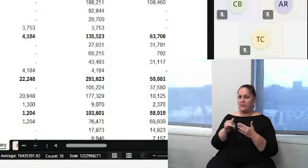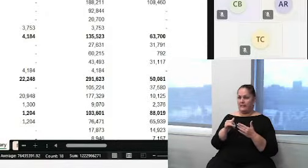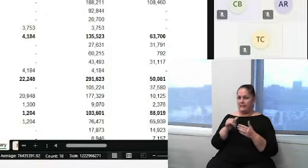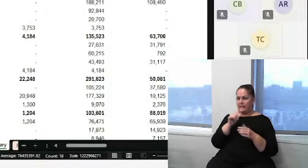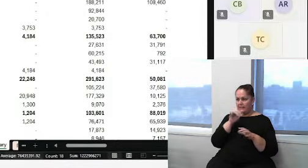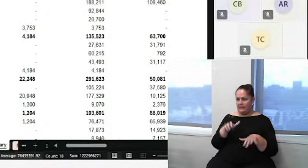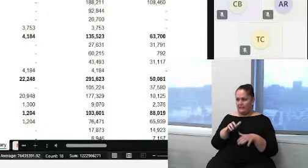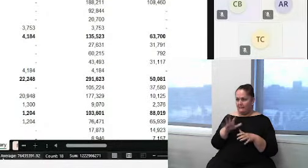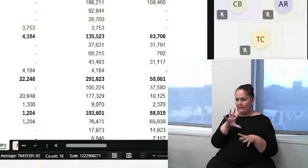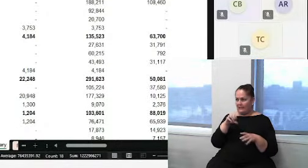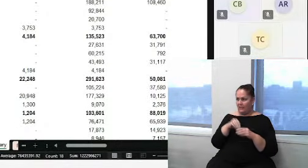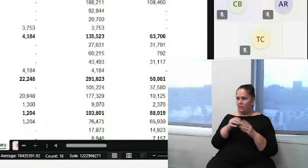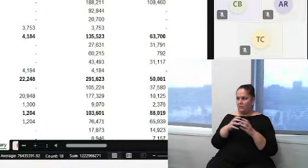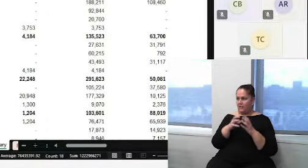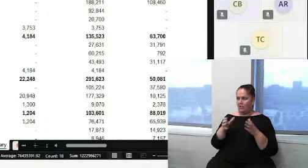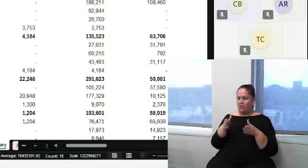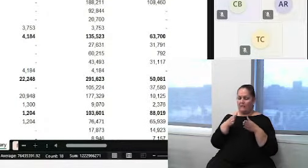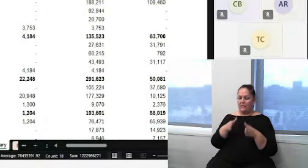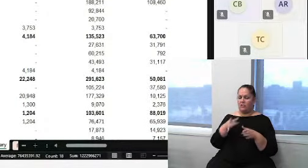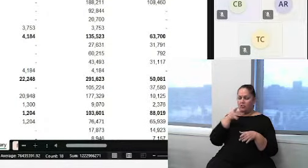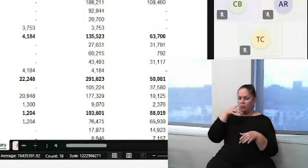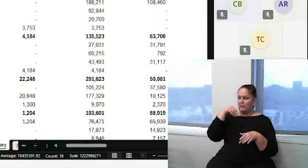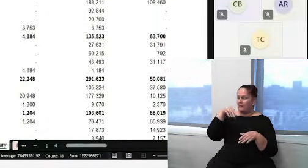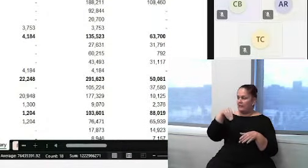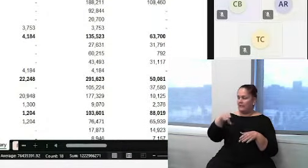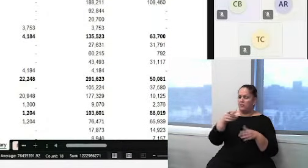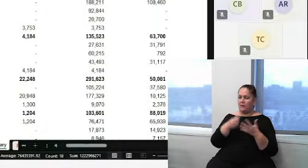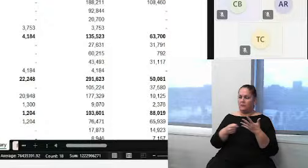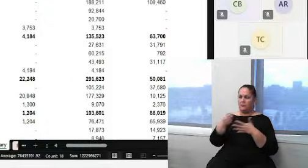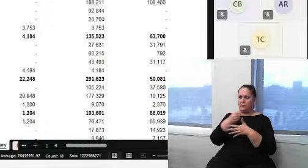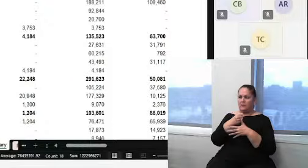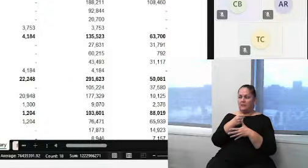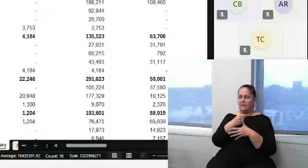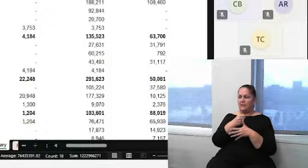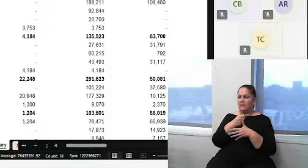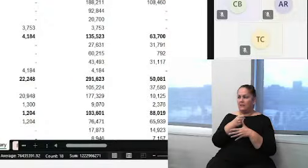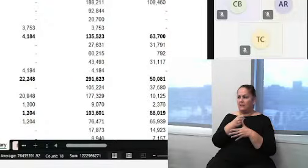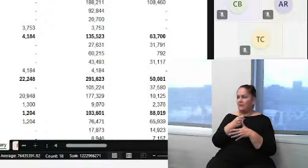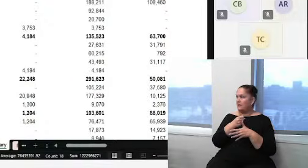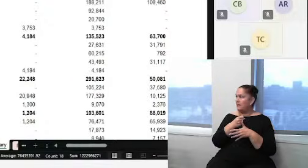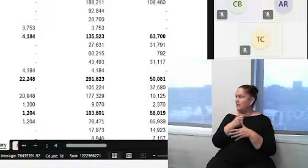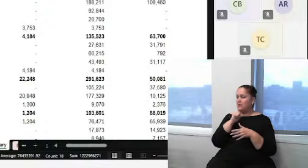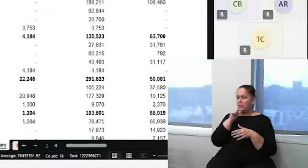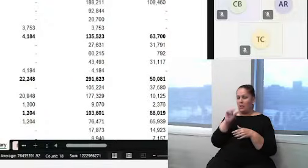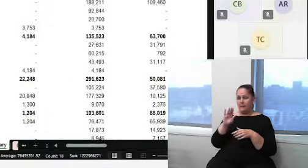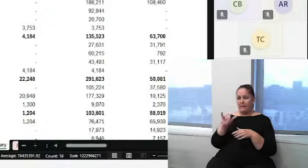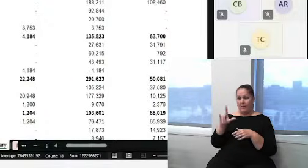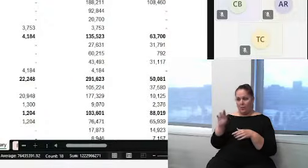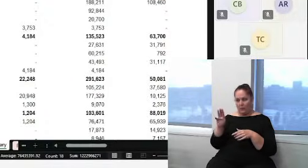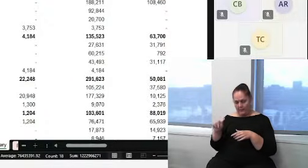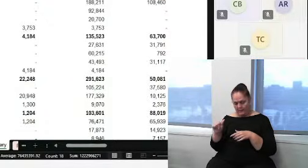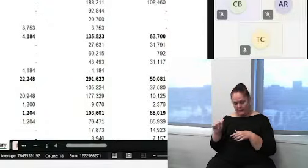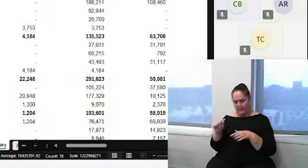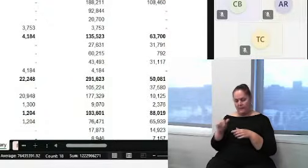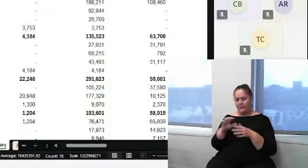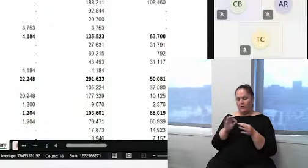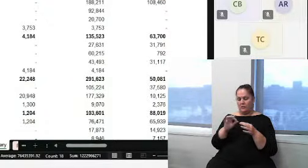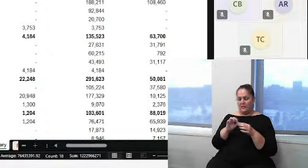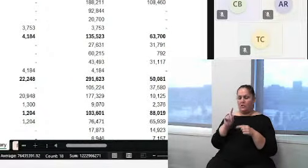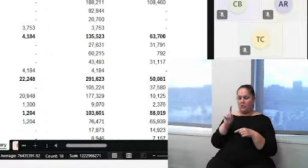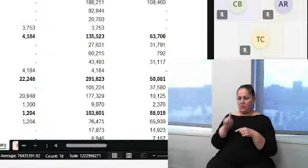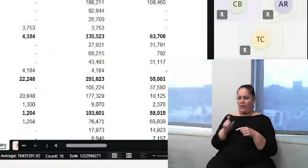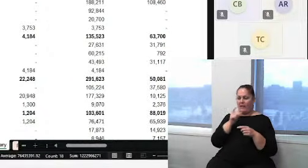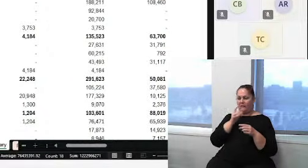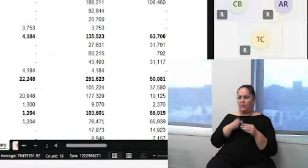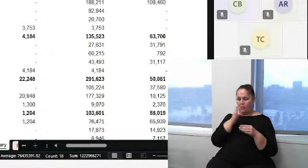are 224 projects got deactivated, and that includes a lot of the streetlights who have been deprioritized from, not by Luma,